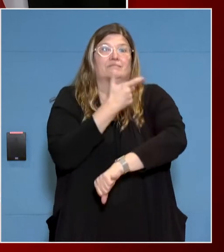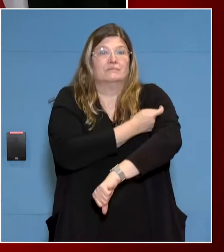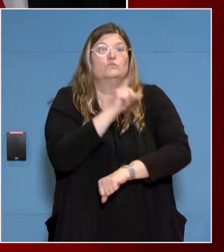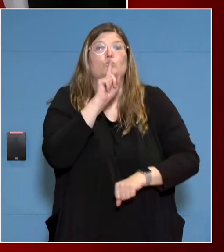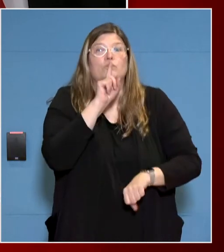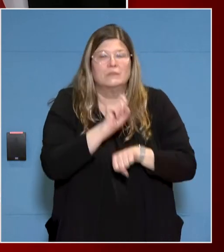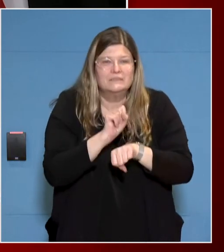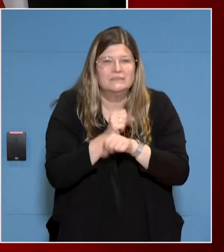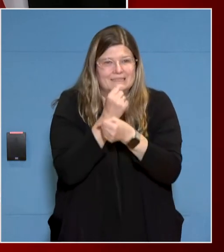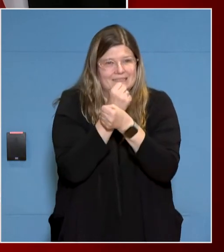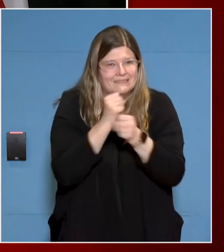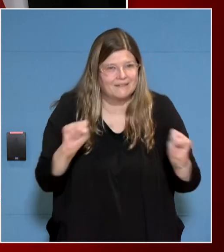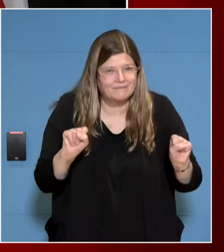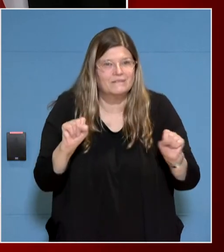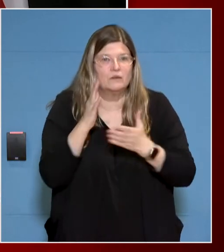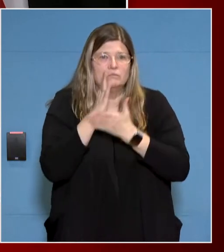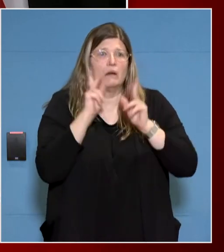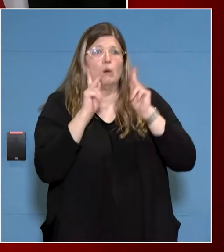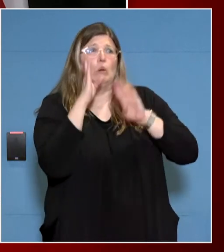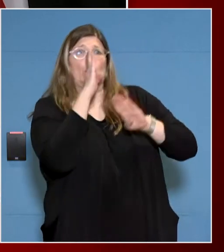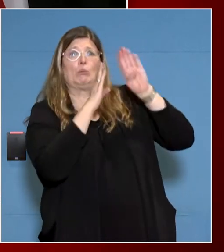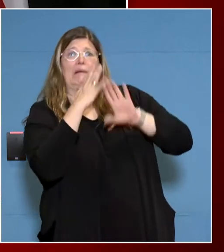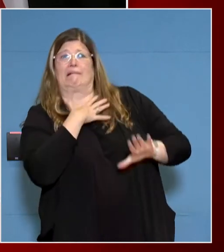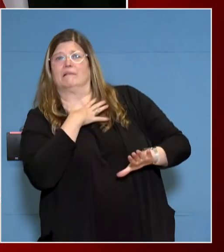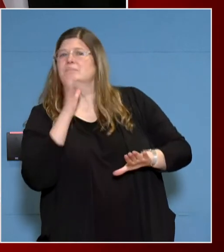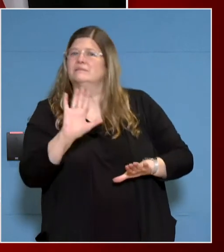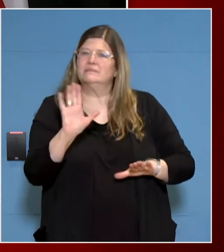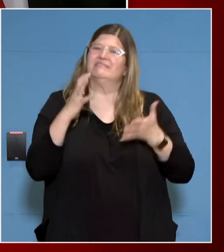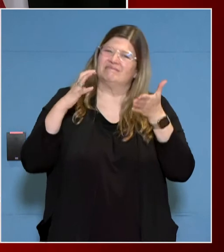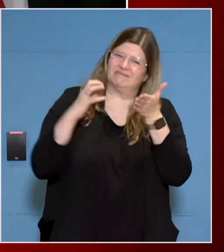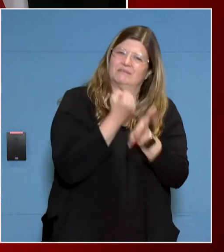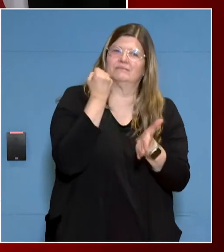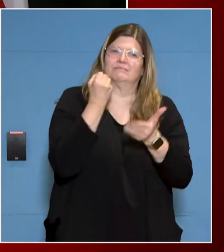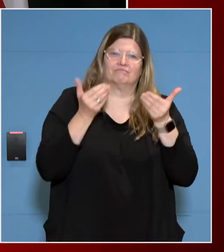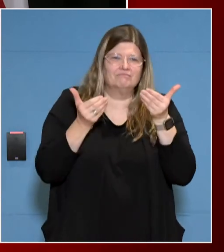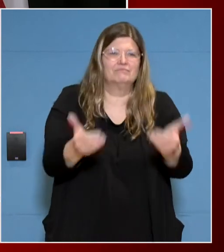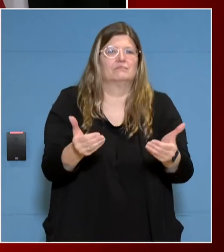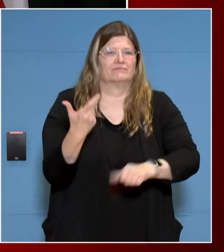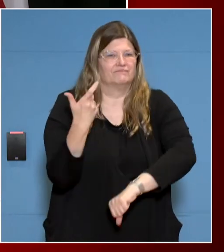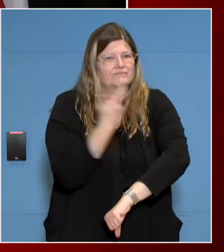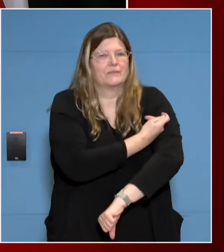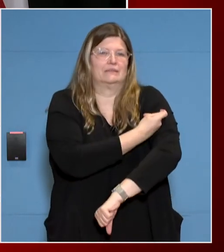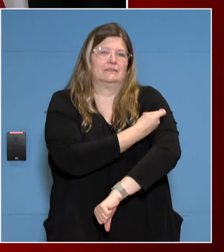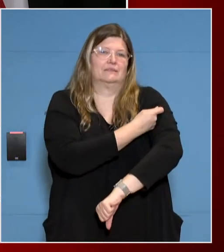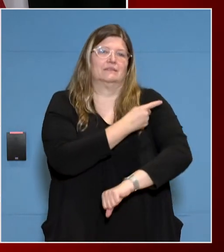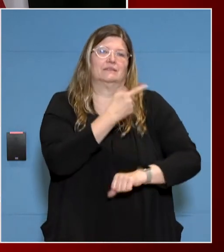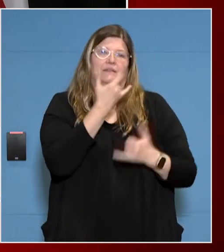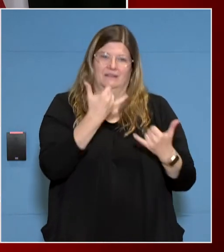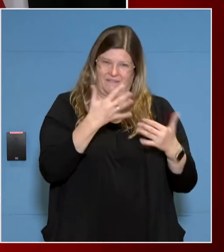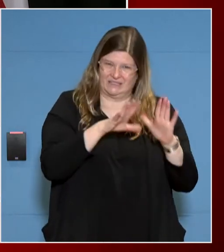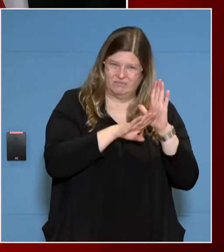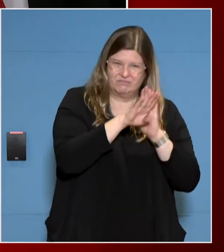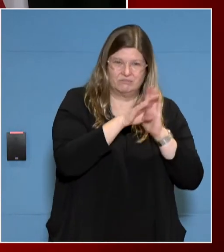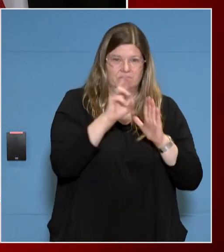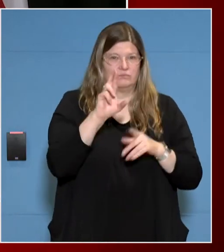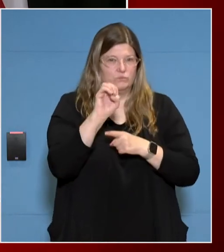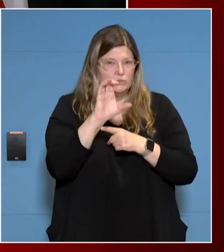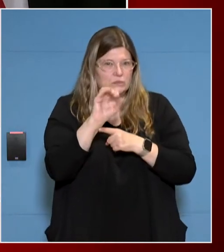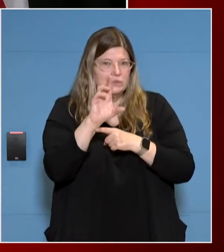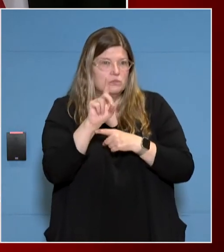opportunity. The COVID-19 vaccines were developed in record time, but I assure you that science was not skipped.